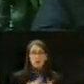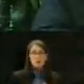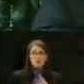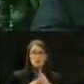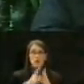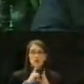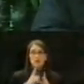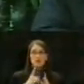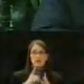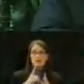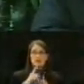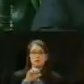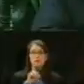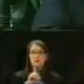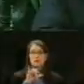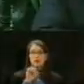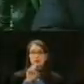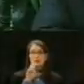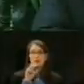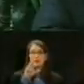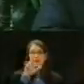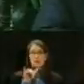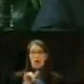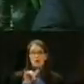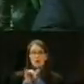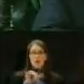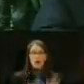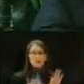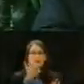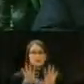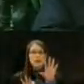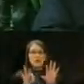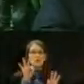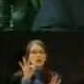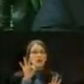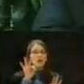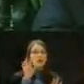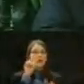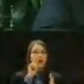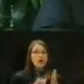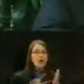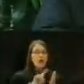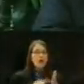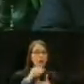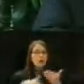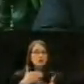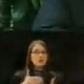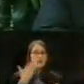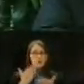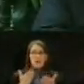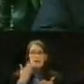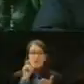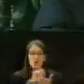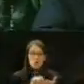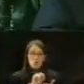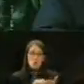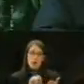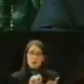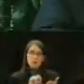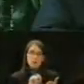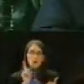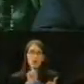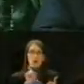there will be there could be written discovery where we have to answer interrogatories and production requests, which